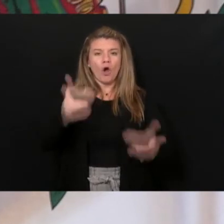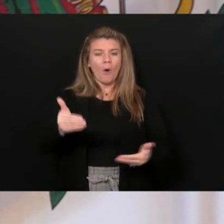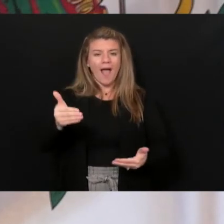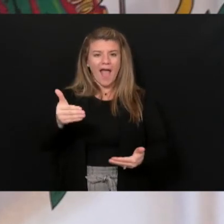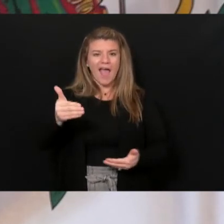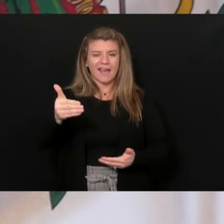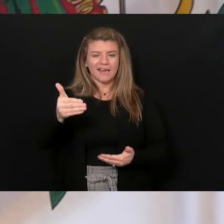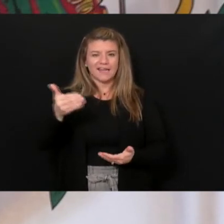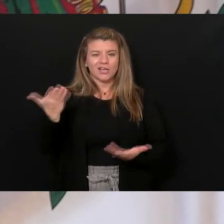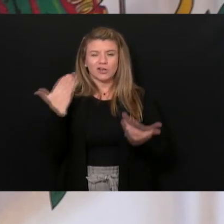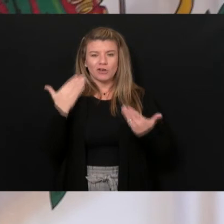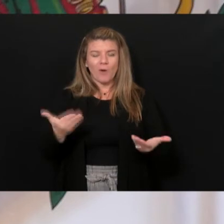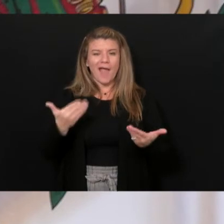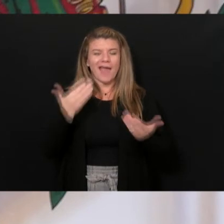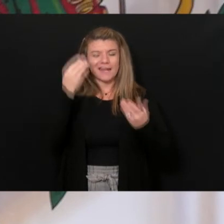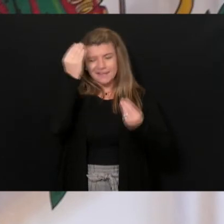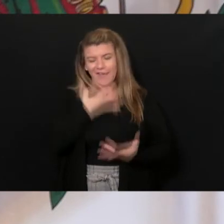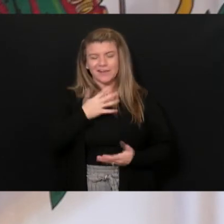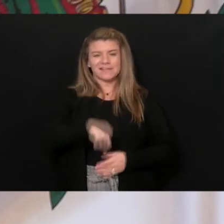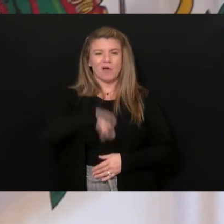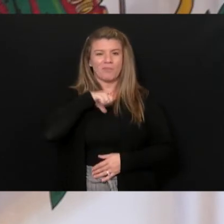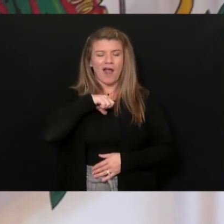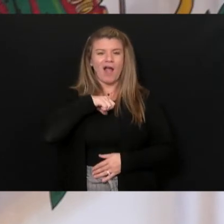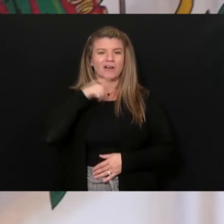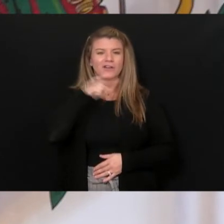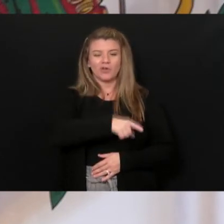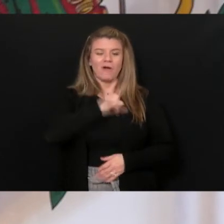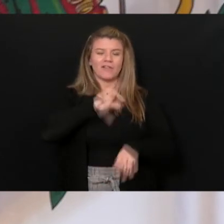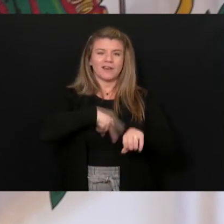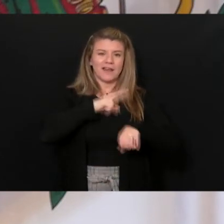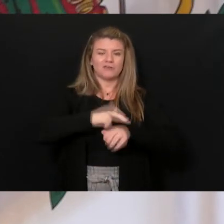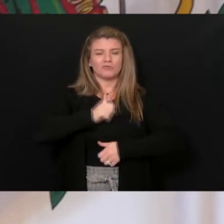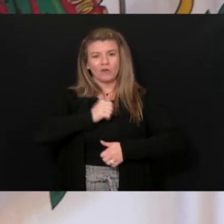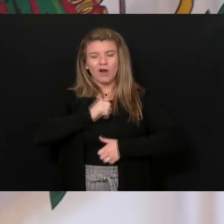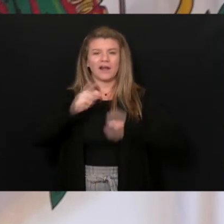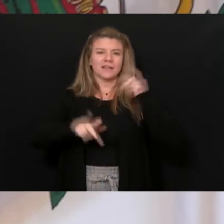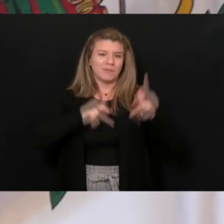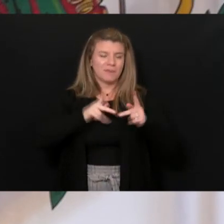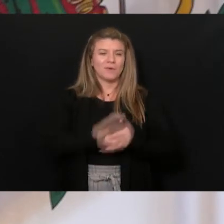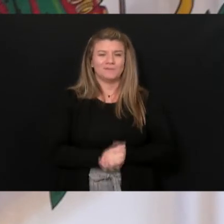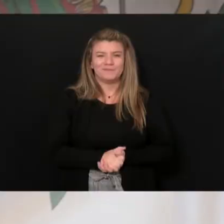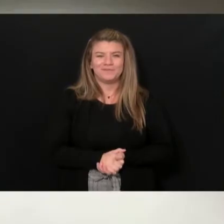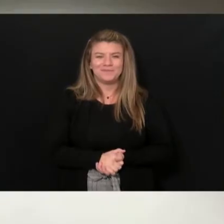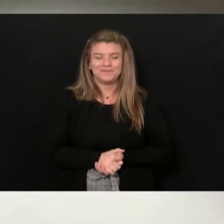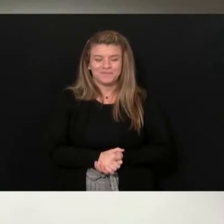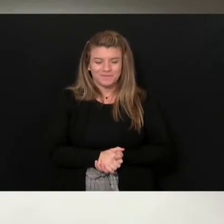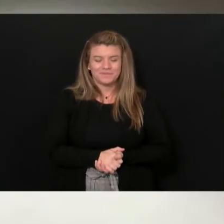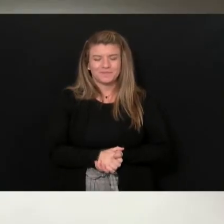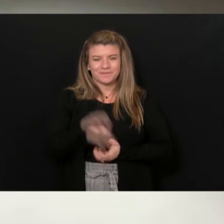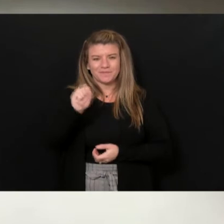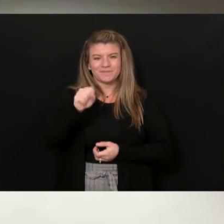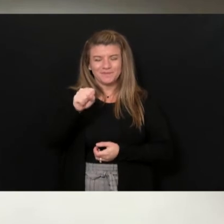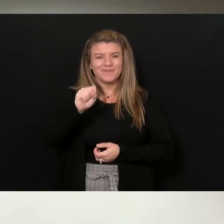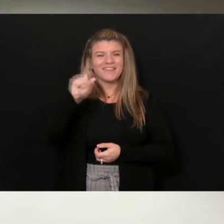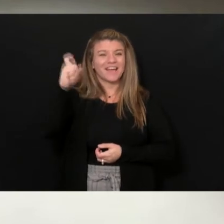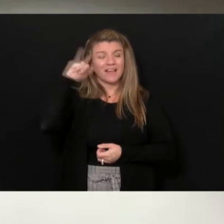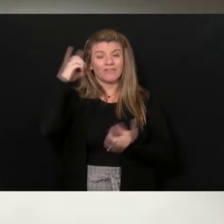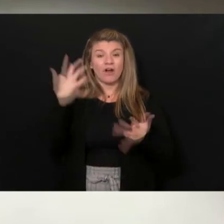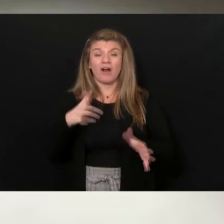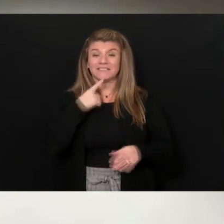proud we are of the National Guard and how proud I am of you and all the great people that work with Guard. Yes, sir. As the governor pointed out,